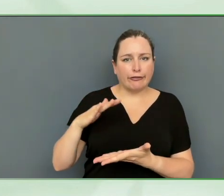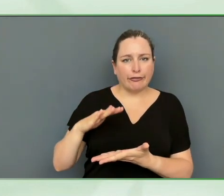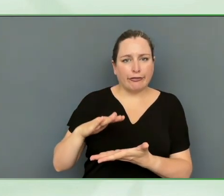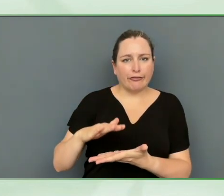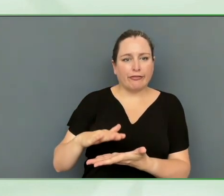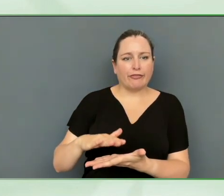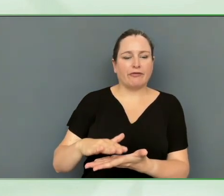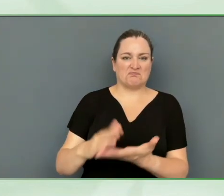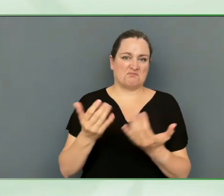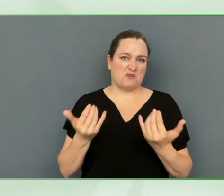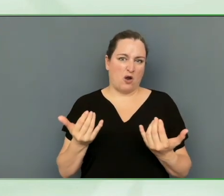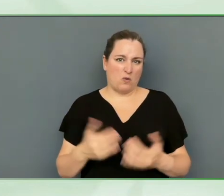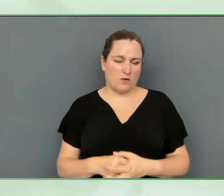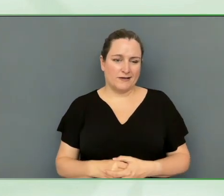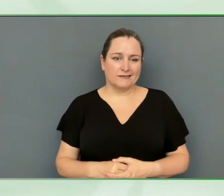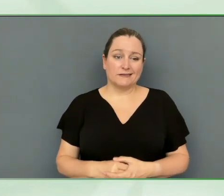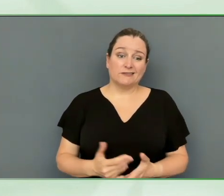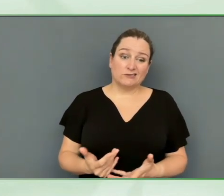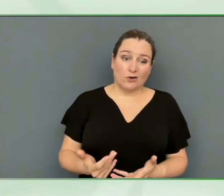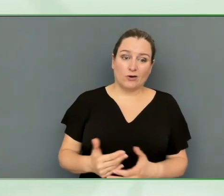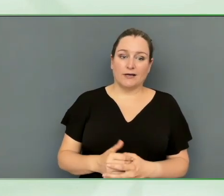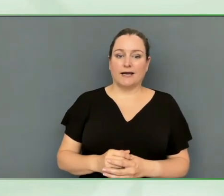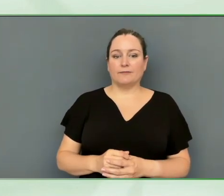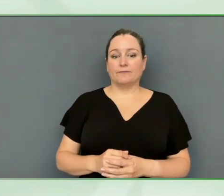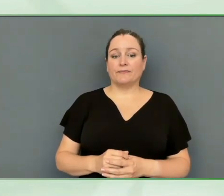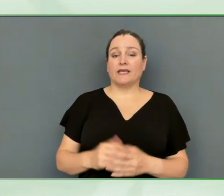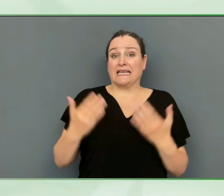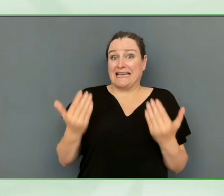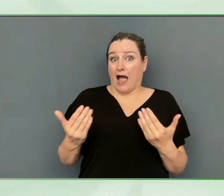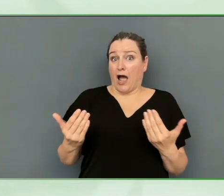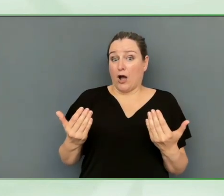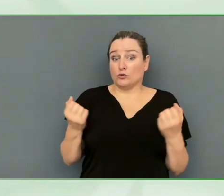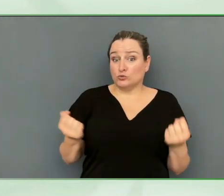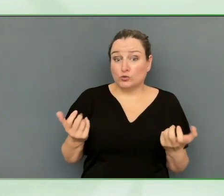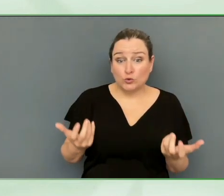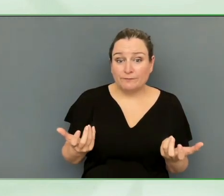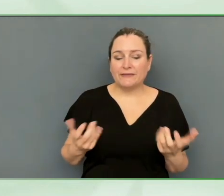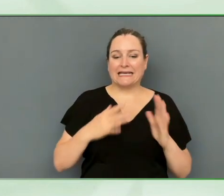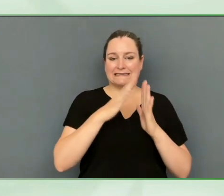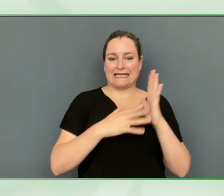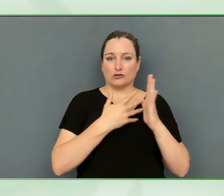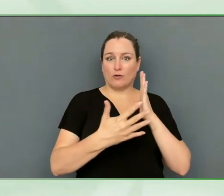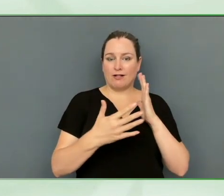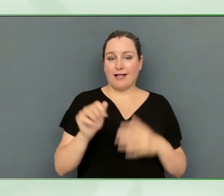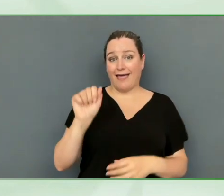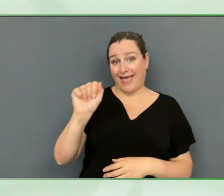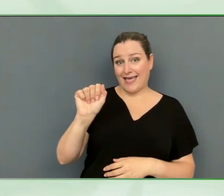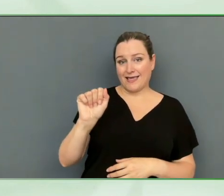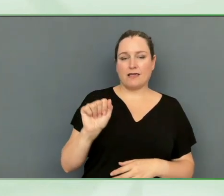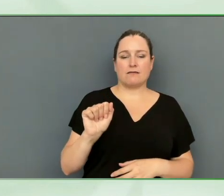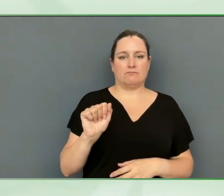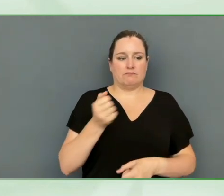quicker manner is a process that we call in the US Schedule A hiring. So using the Schedule A